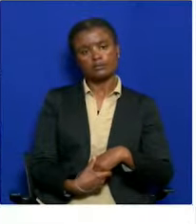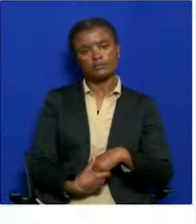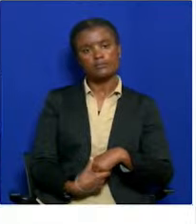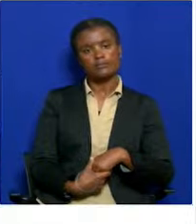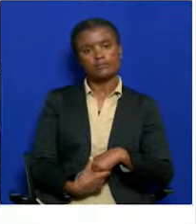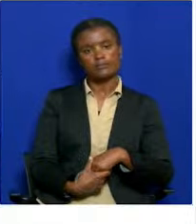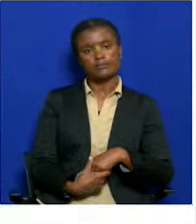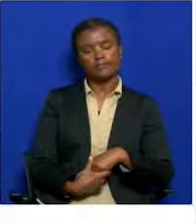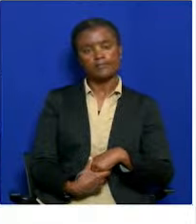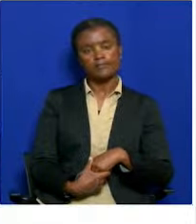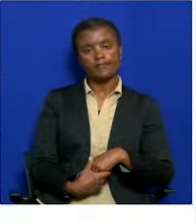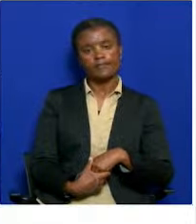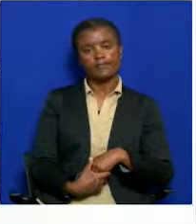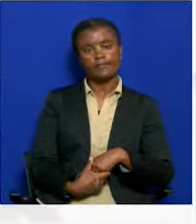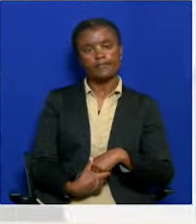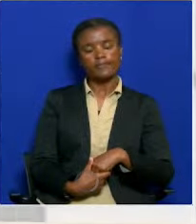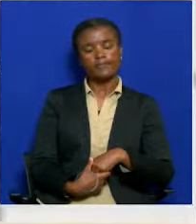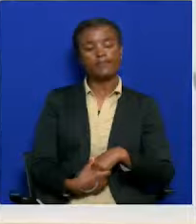Okay.